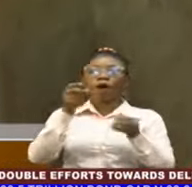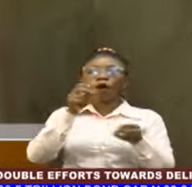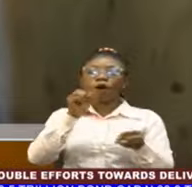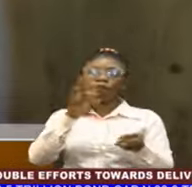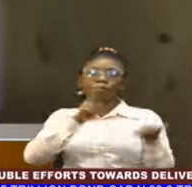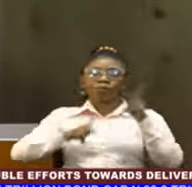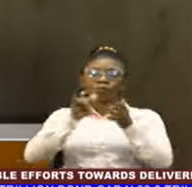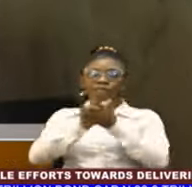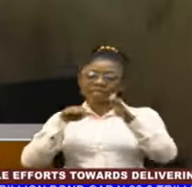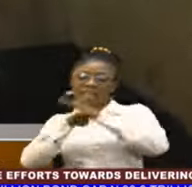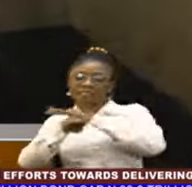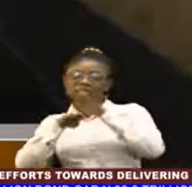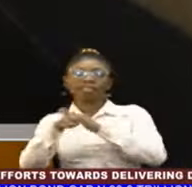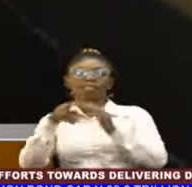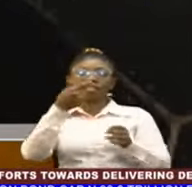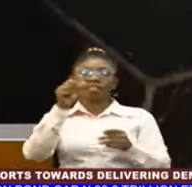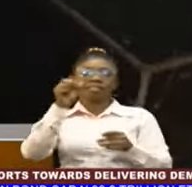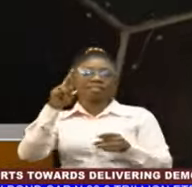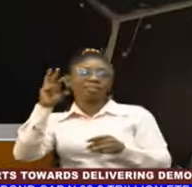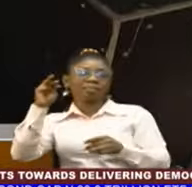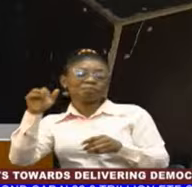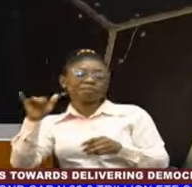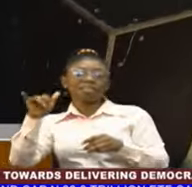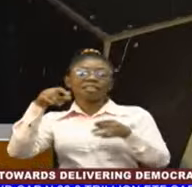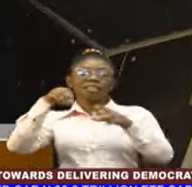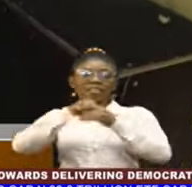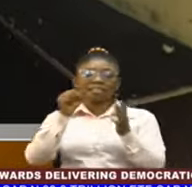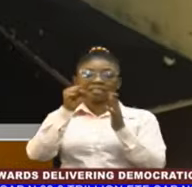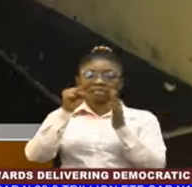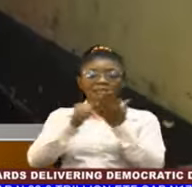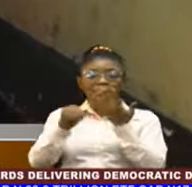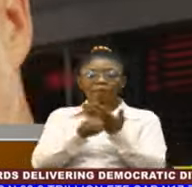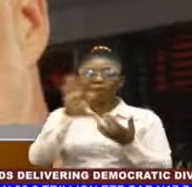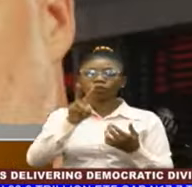Germany illegally in September alone is